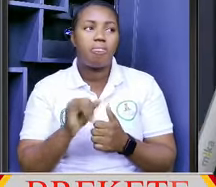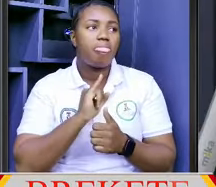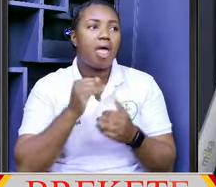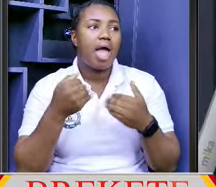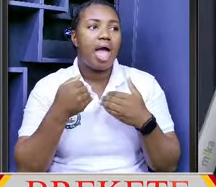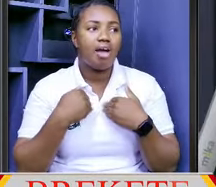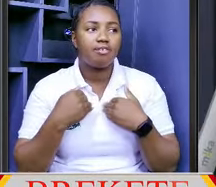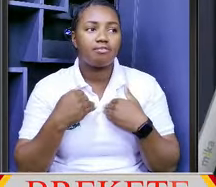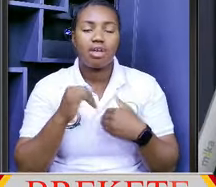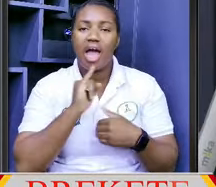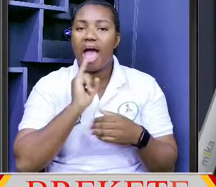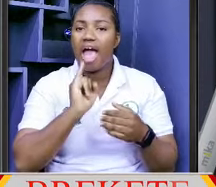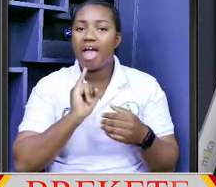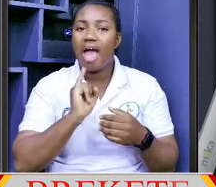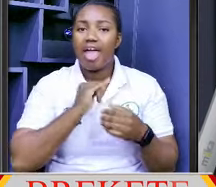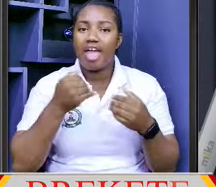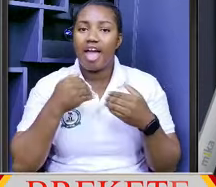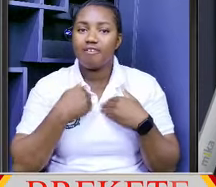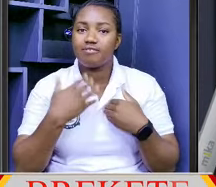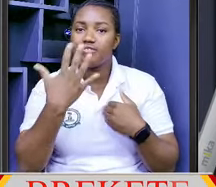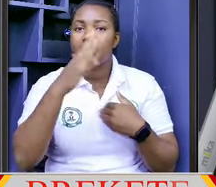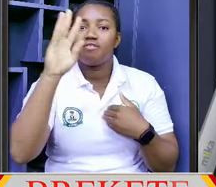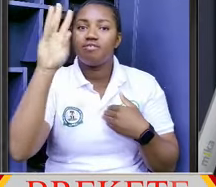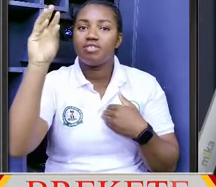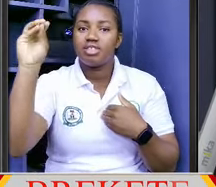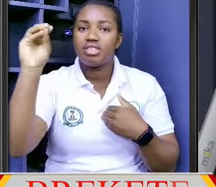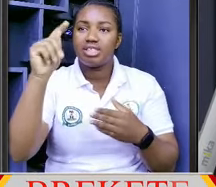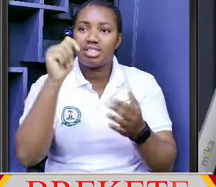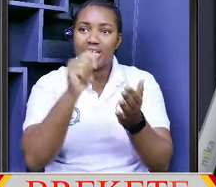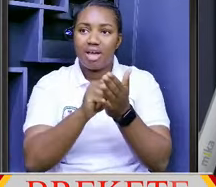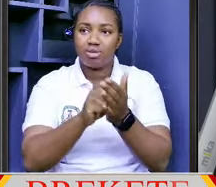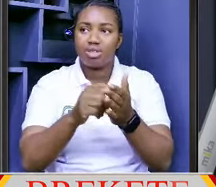my 50,000 naira here.